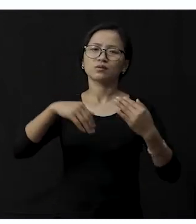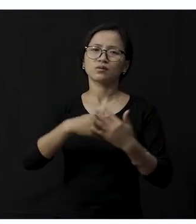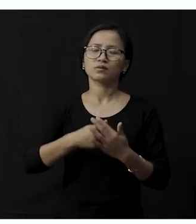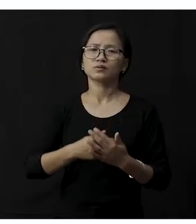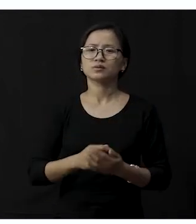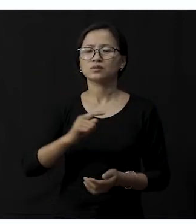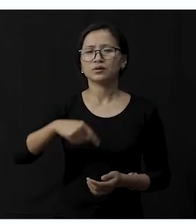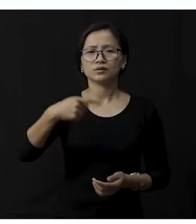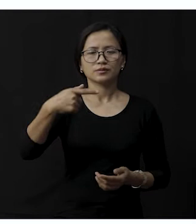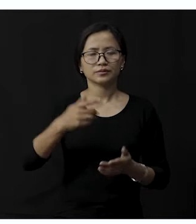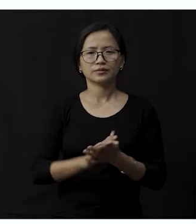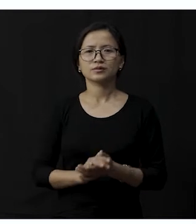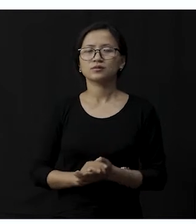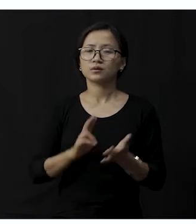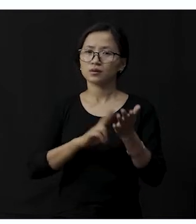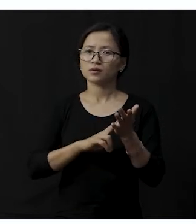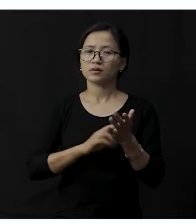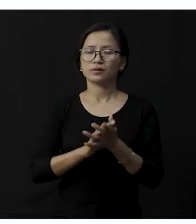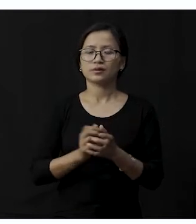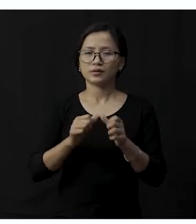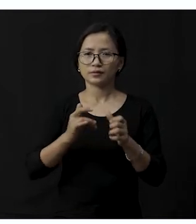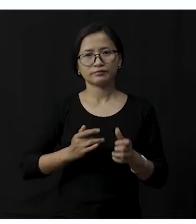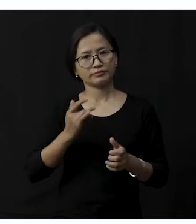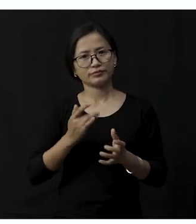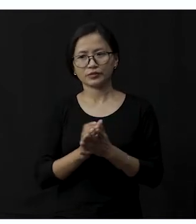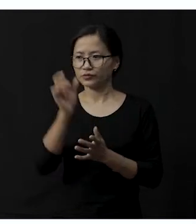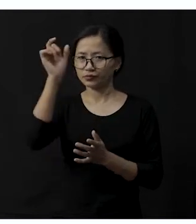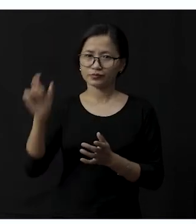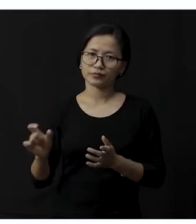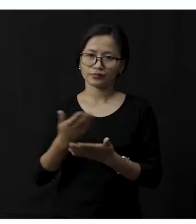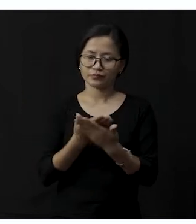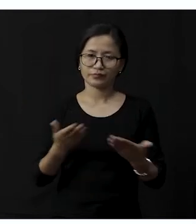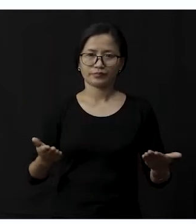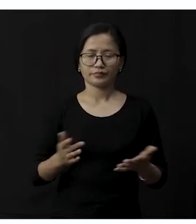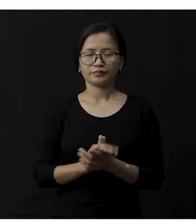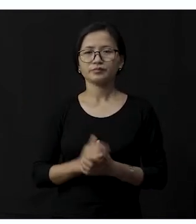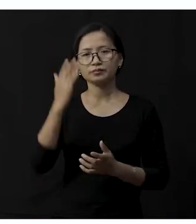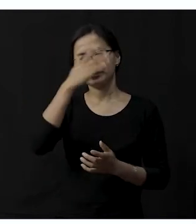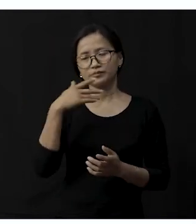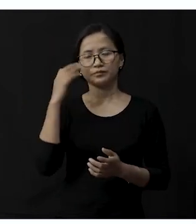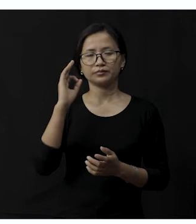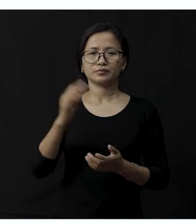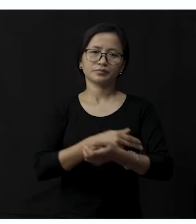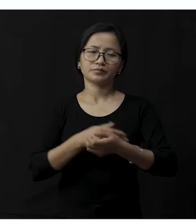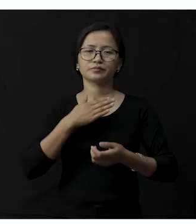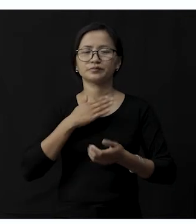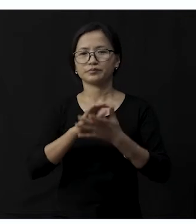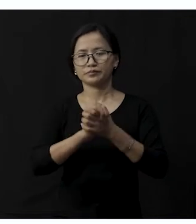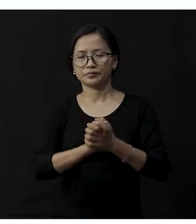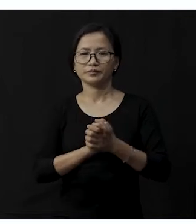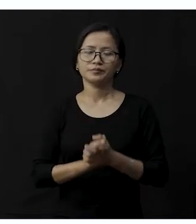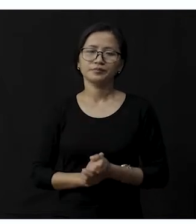always described as adjectives. So if I say that Preeti, my friend, is beautiful. So Preeti is a